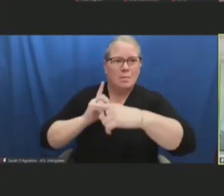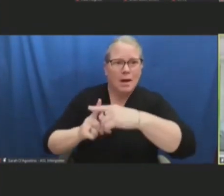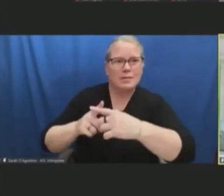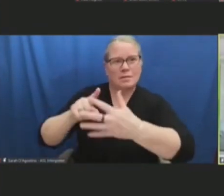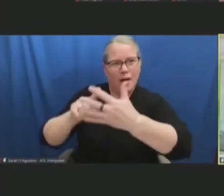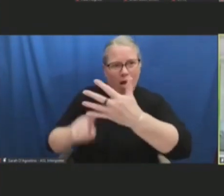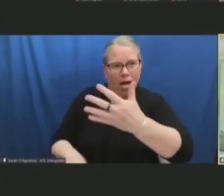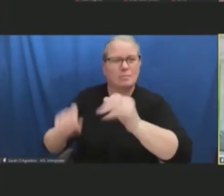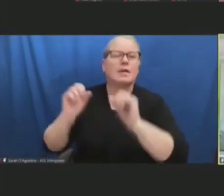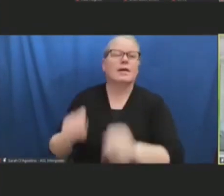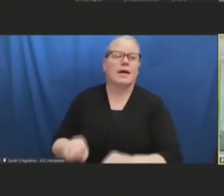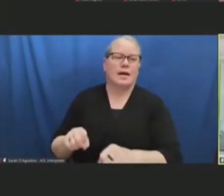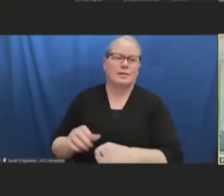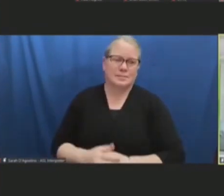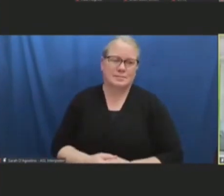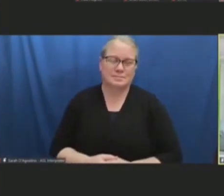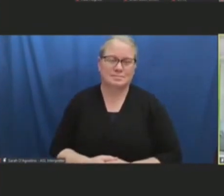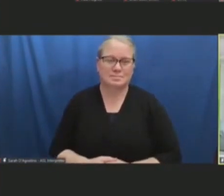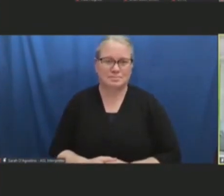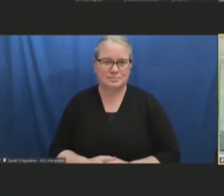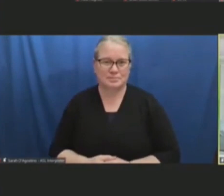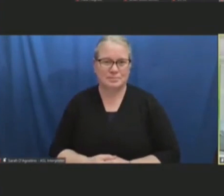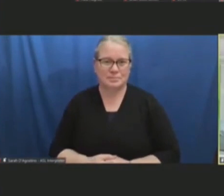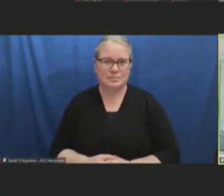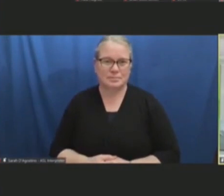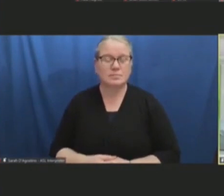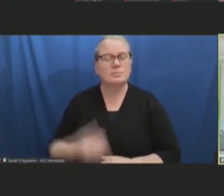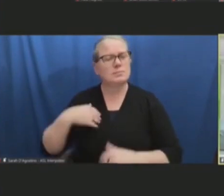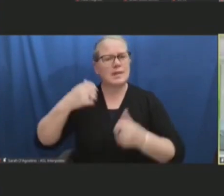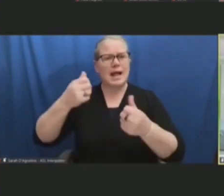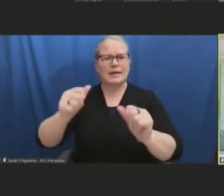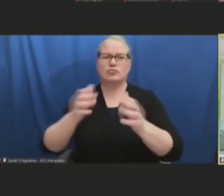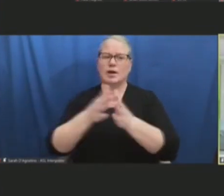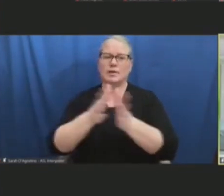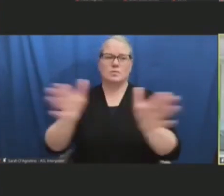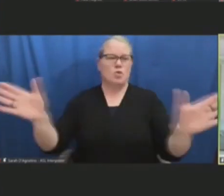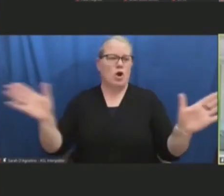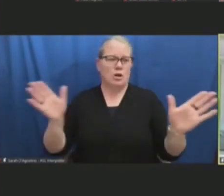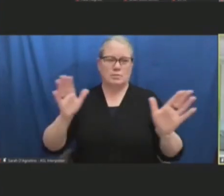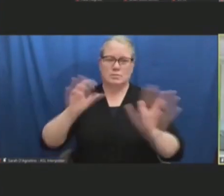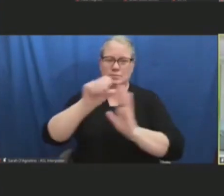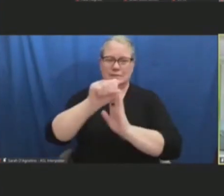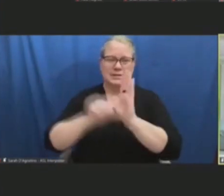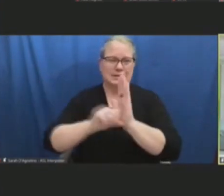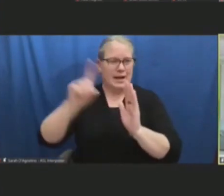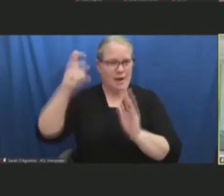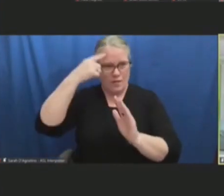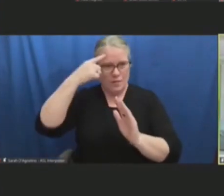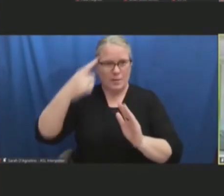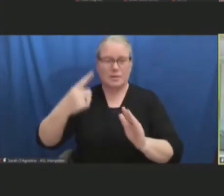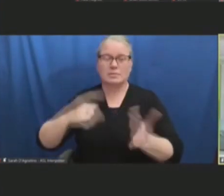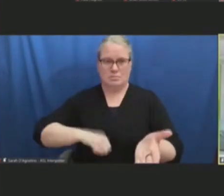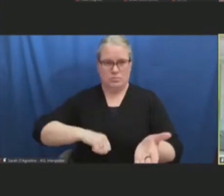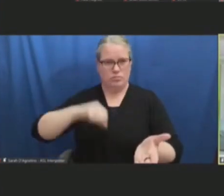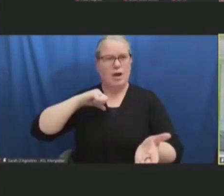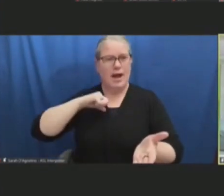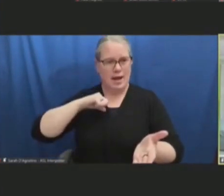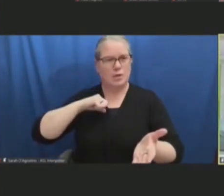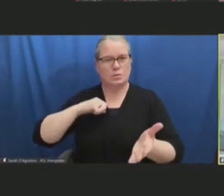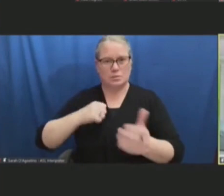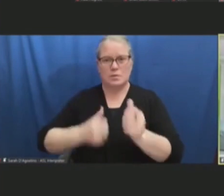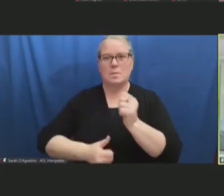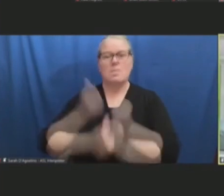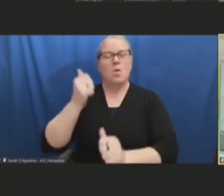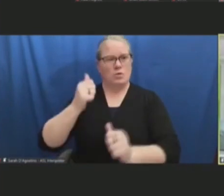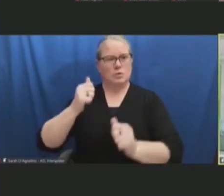you with the fact that I've tried to do this broadly across state government. I'm really proud that we have the most diverse